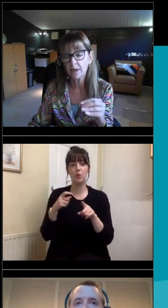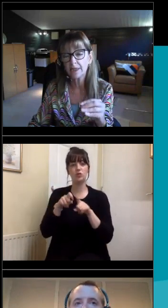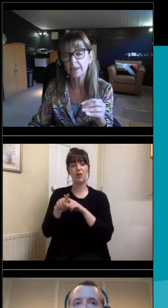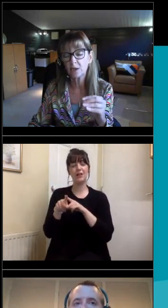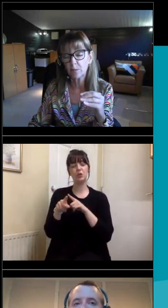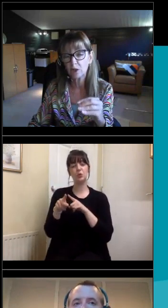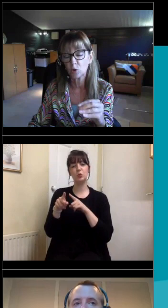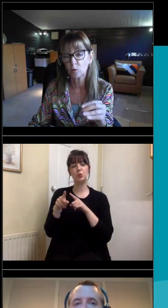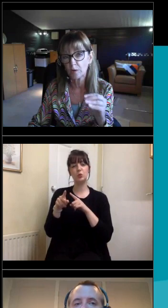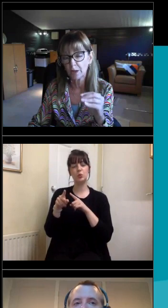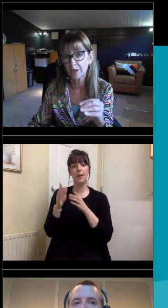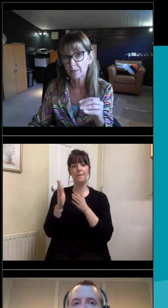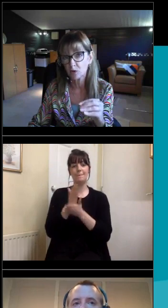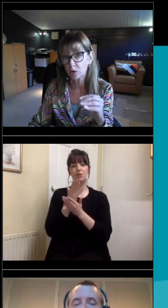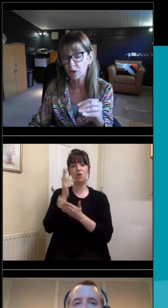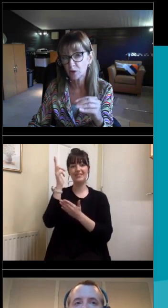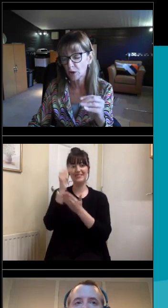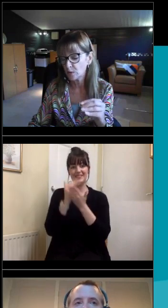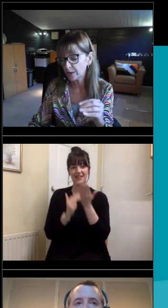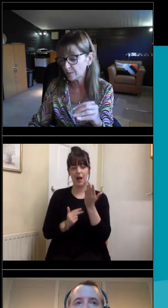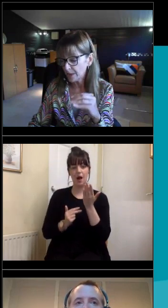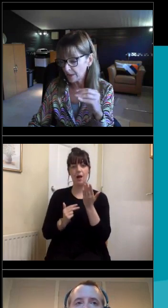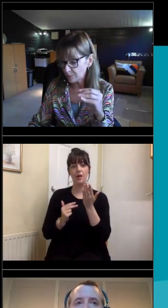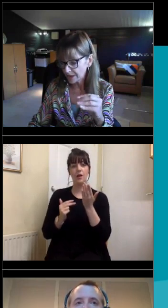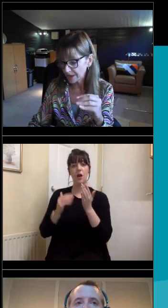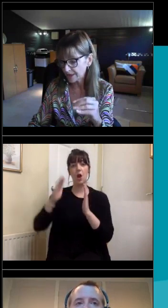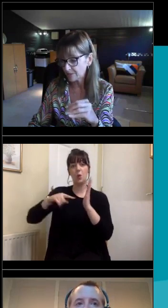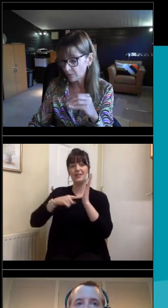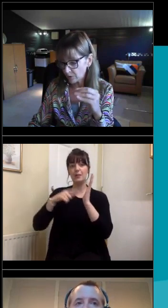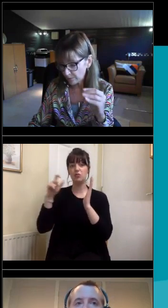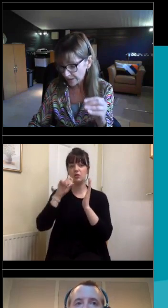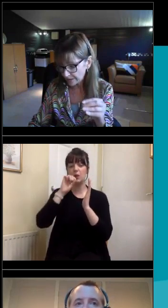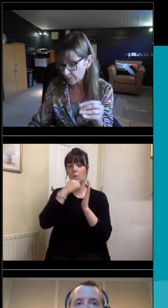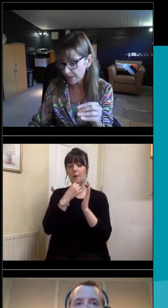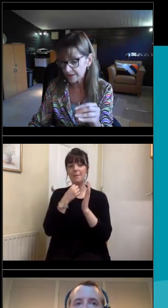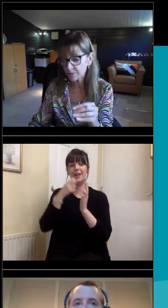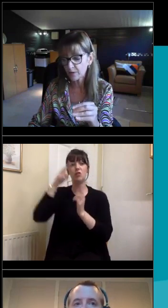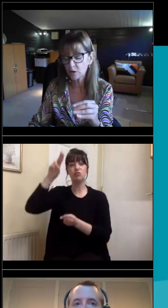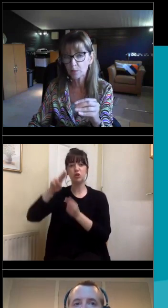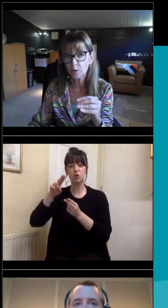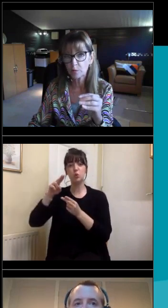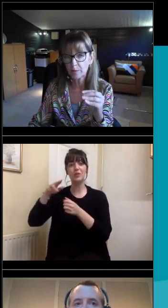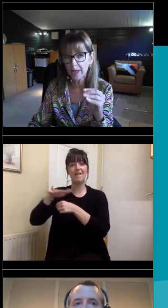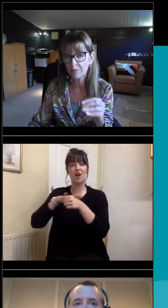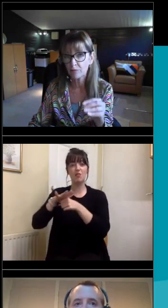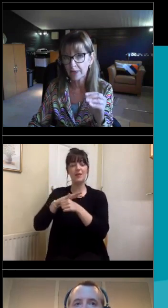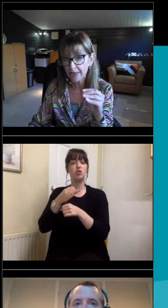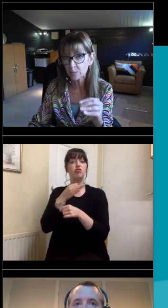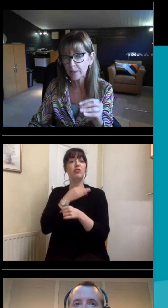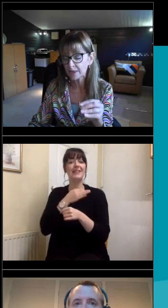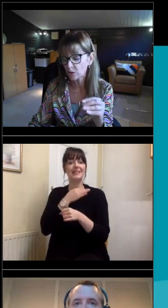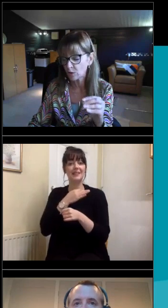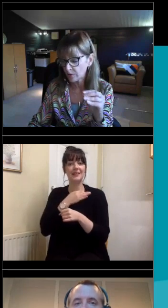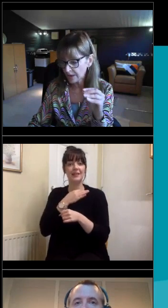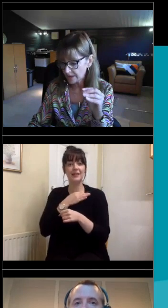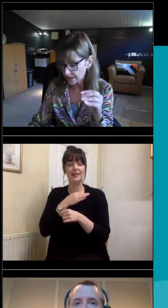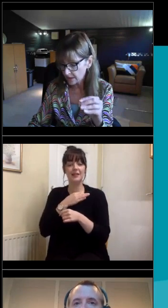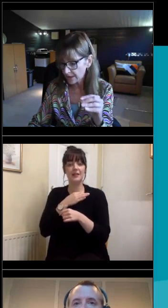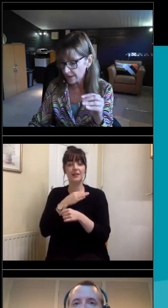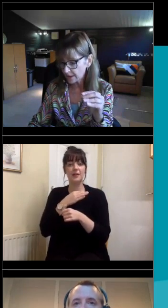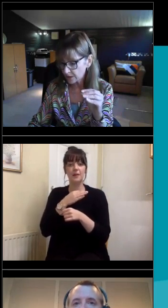we are designing to make sure that the Lower Thames Crossing not only mitigates environmental impacts as far as possible, but every aspect